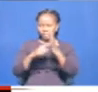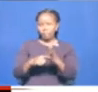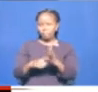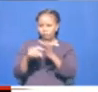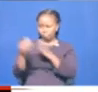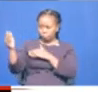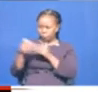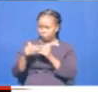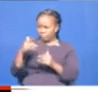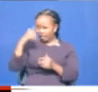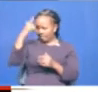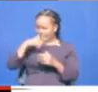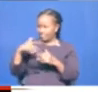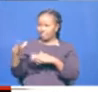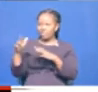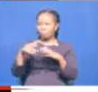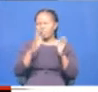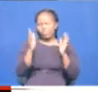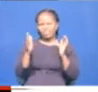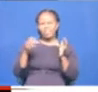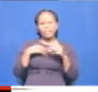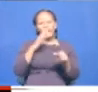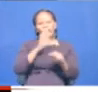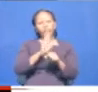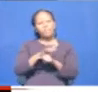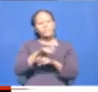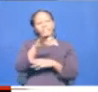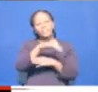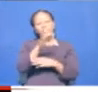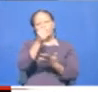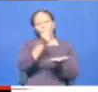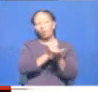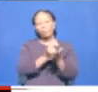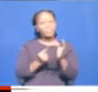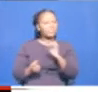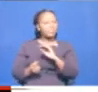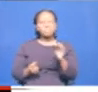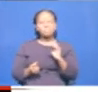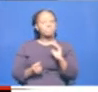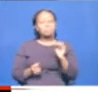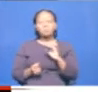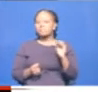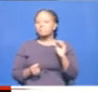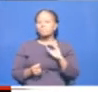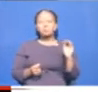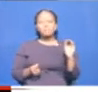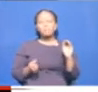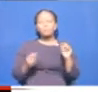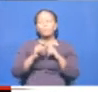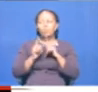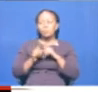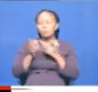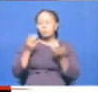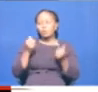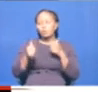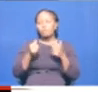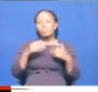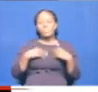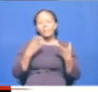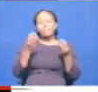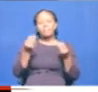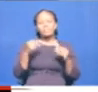where you don't have that kind of commercial offering, grade A office space, as it may, within easy access to CBD, to